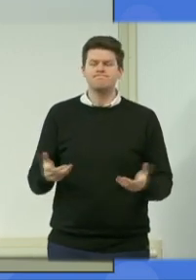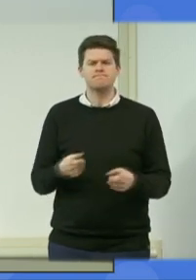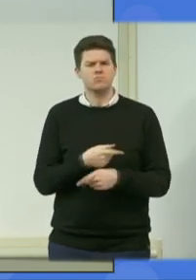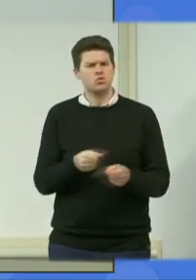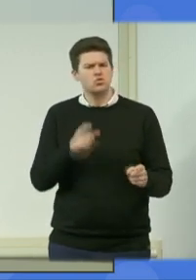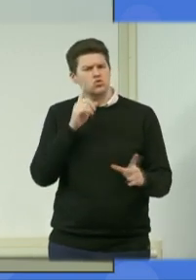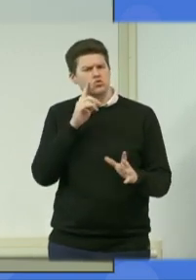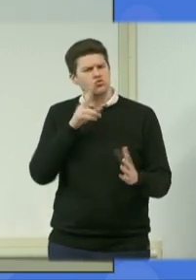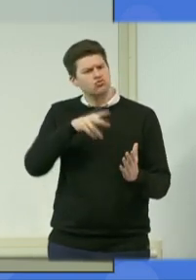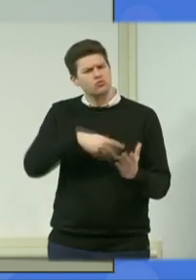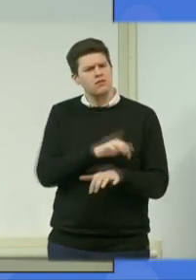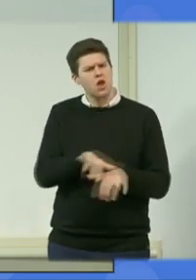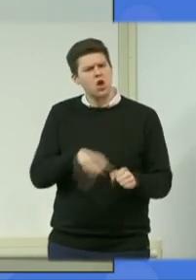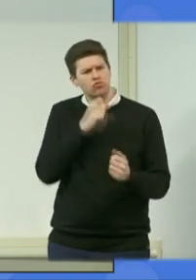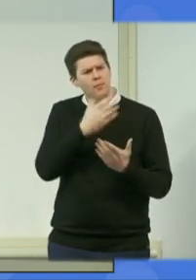our reports?